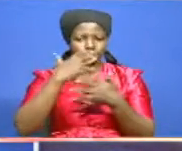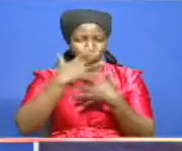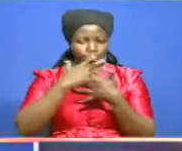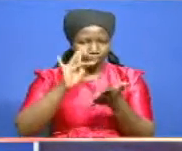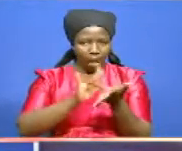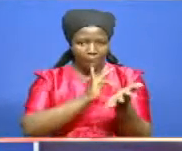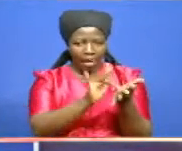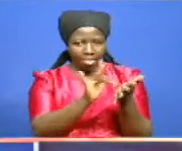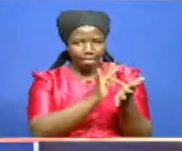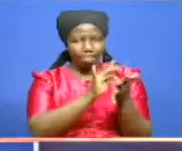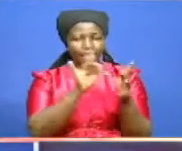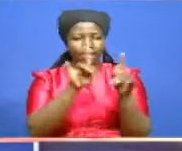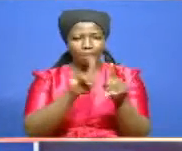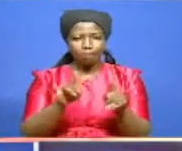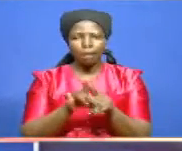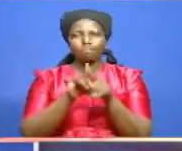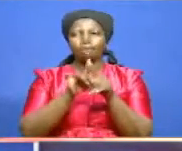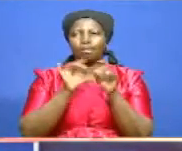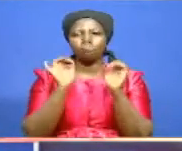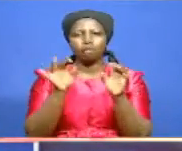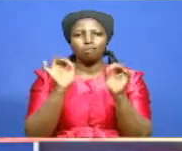a music system.